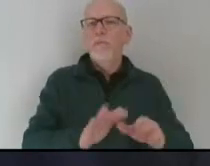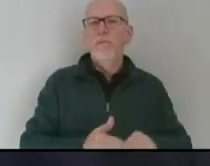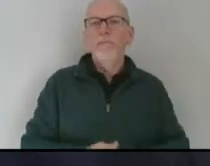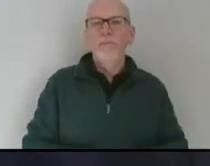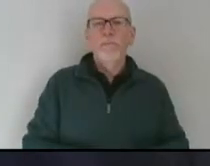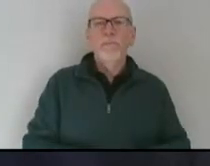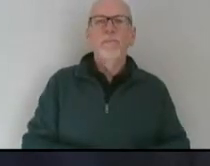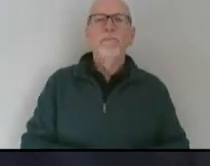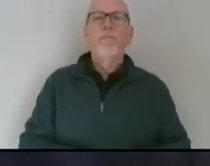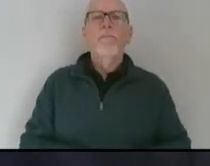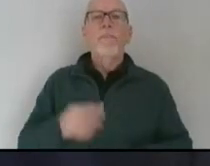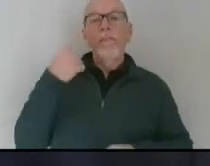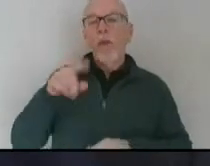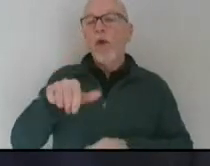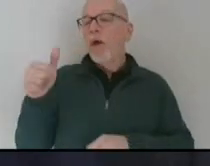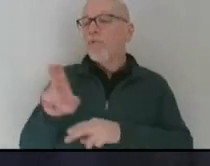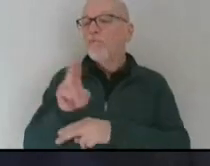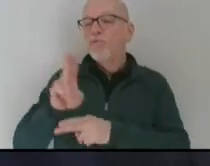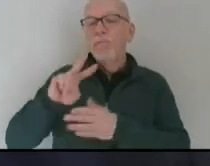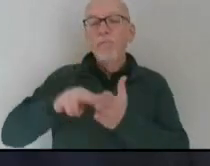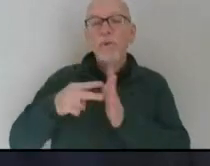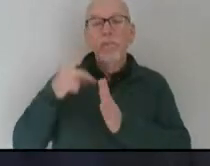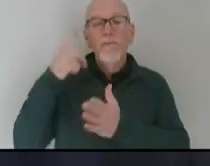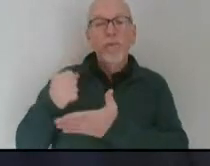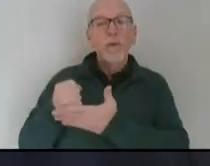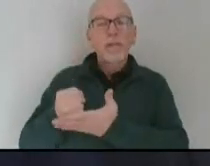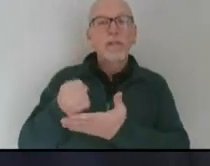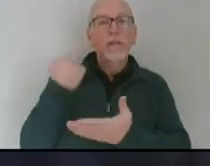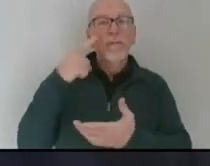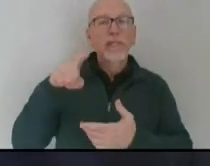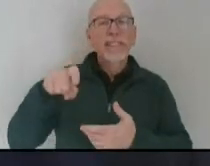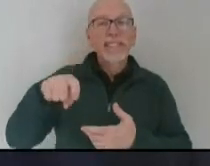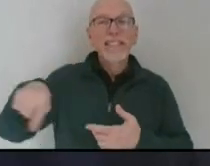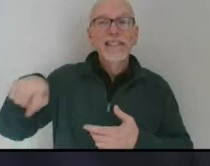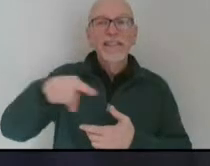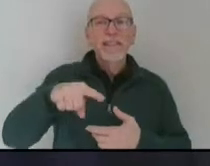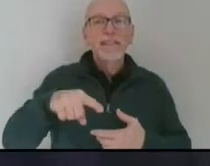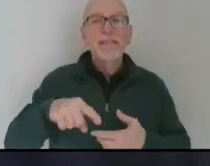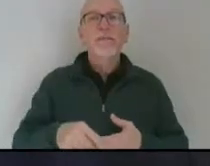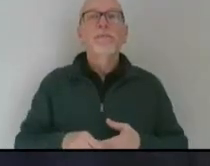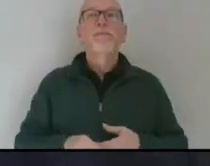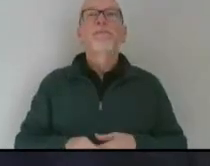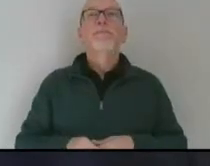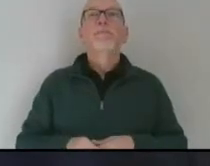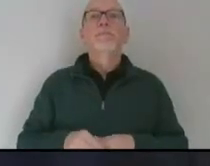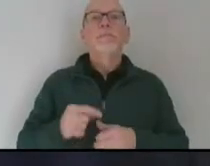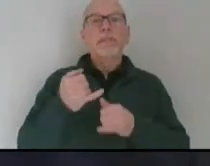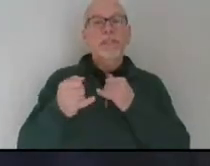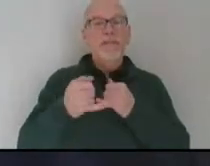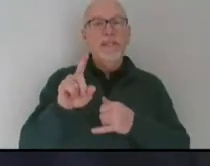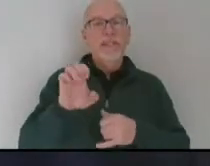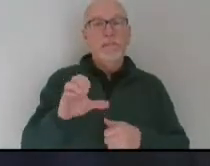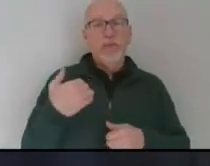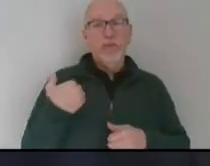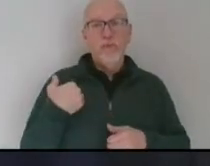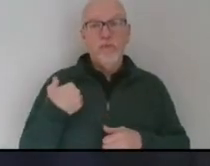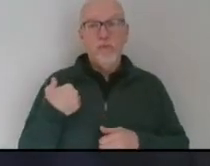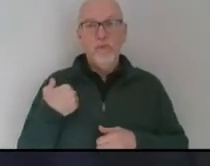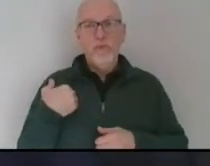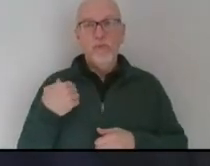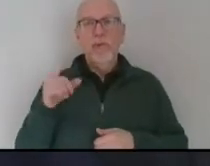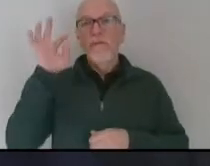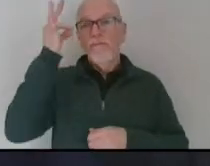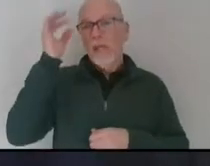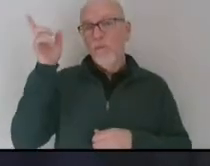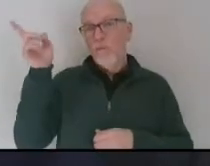additional uses for assistance to needy Hoosiers, at the end of December, the federal